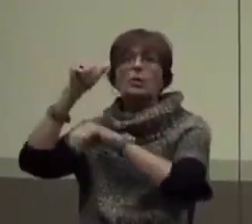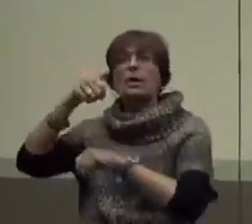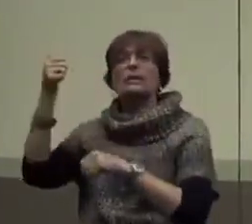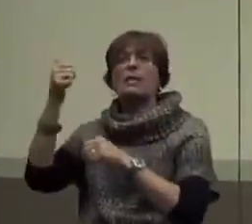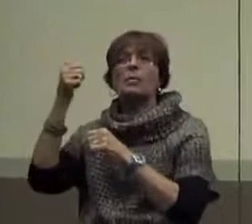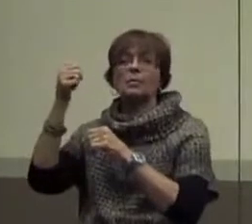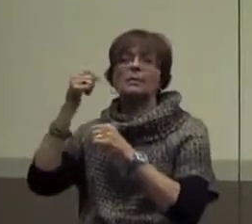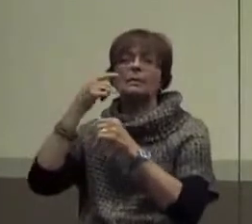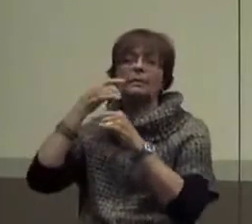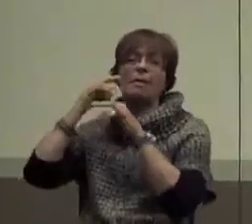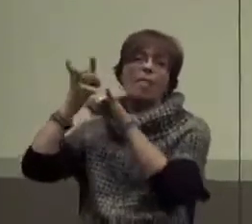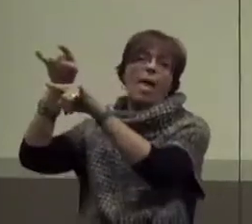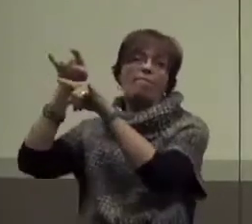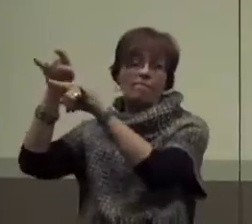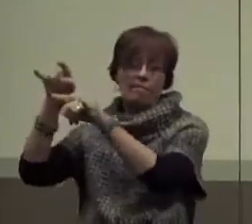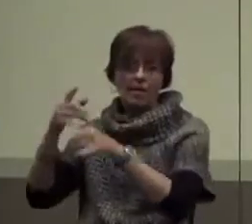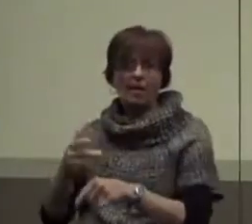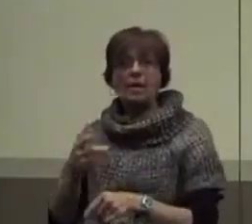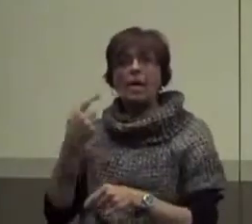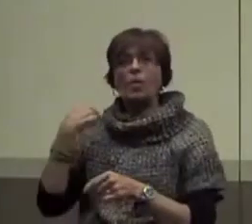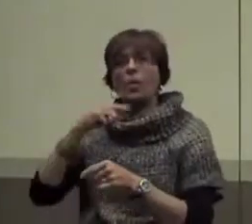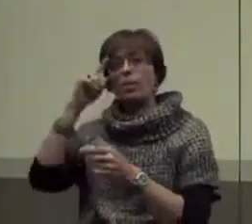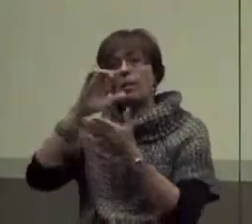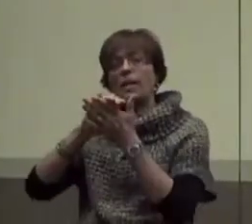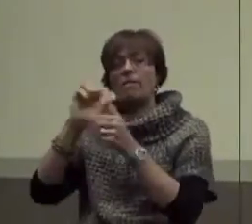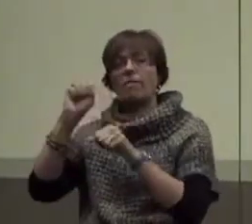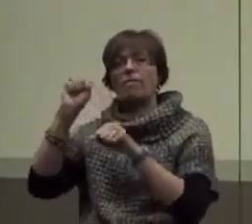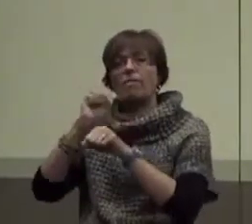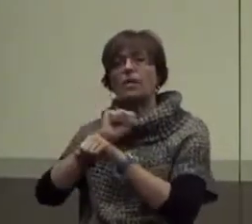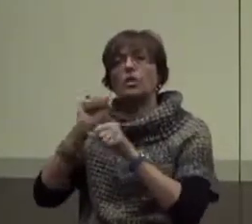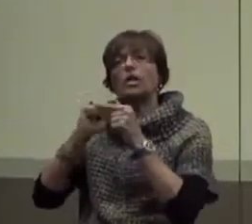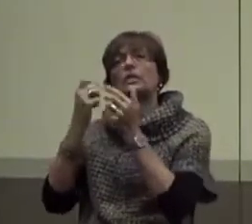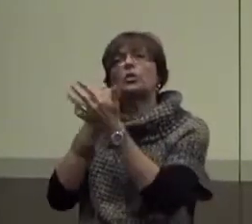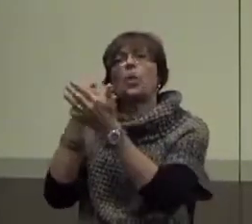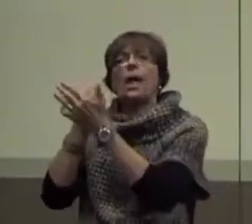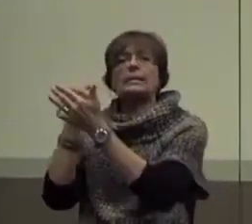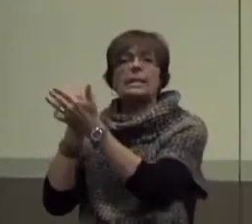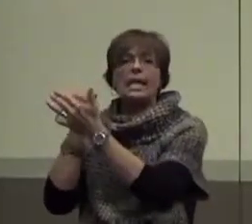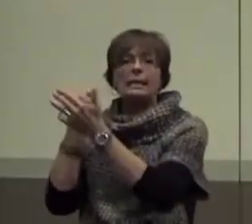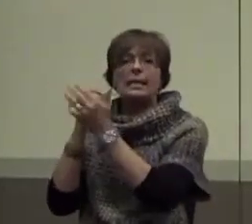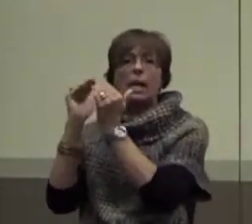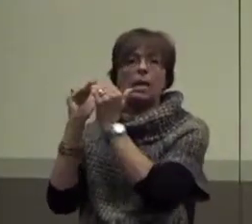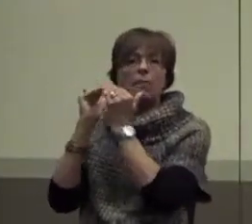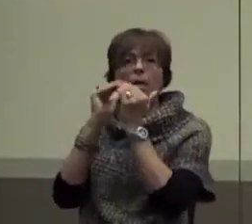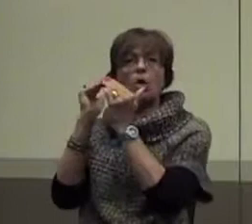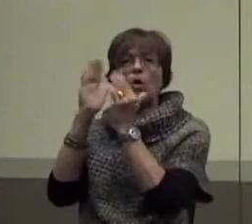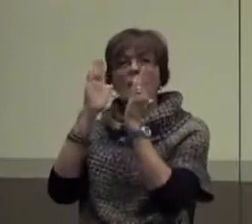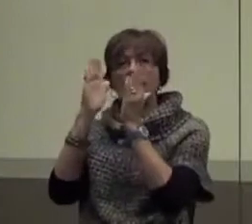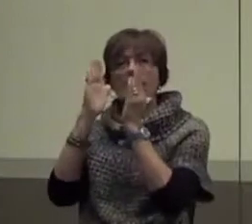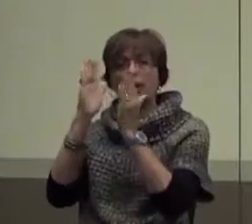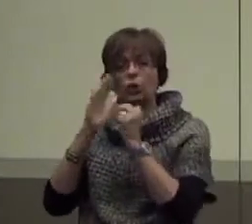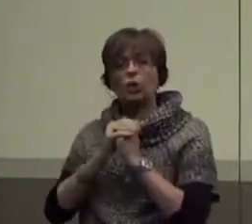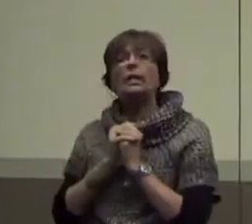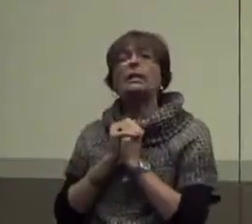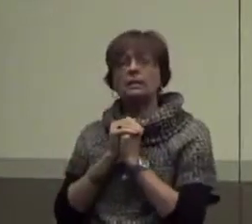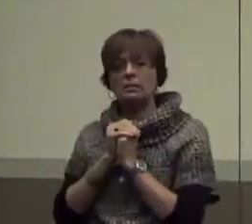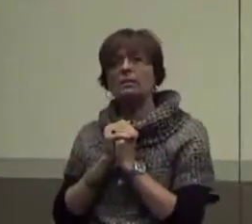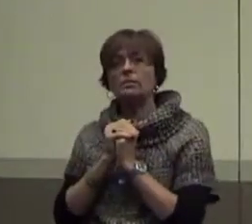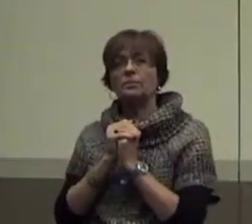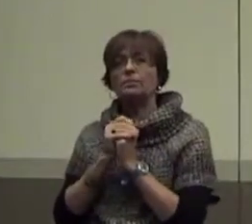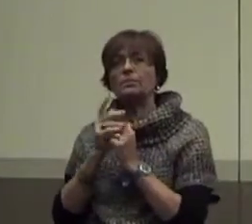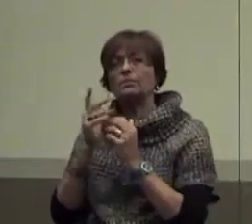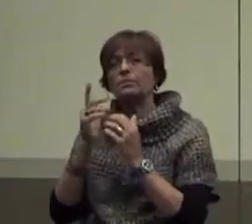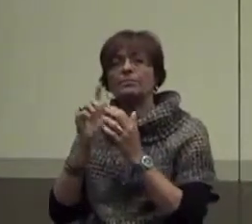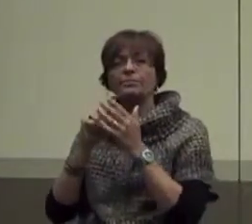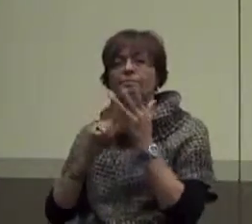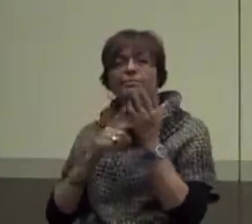laugh. And we believe the function is to access peer attention. And of course, we'd be specific of popular peers or whatever